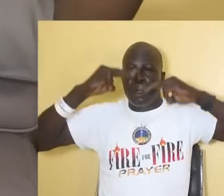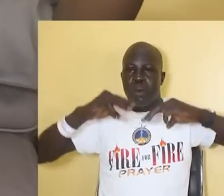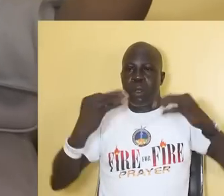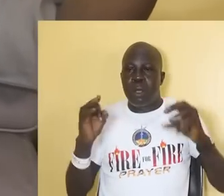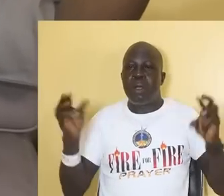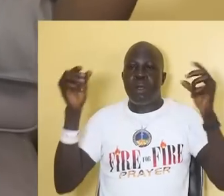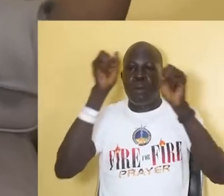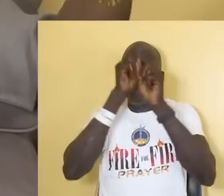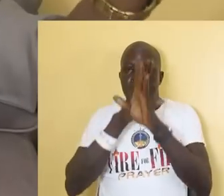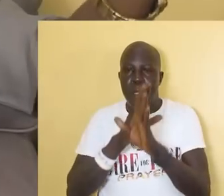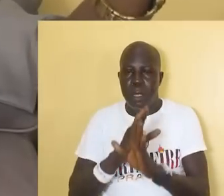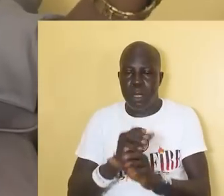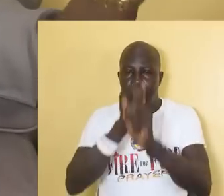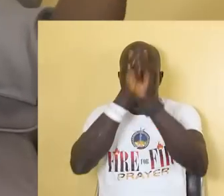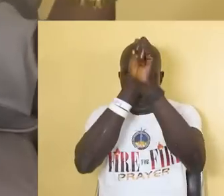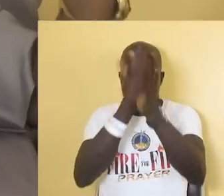ojo